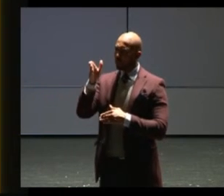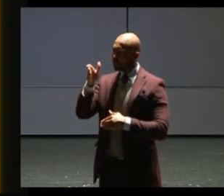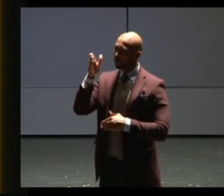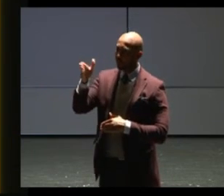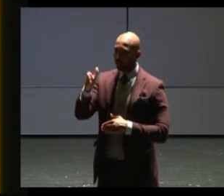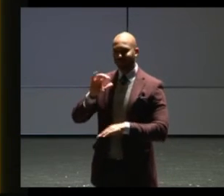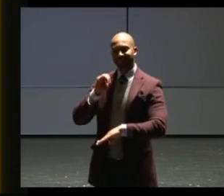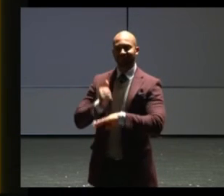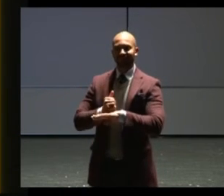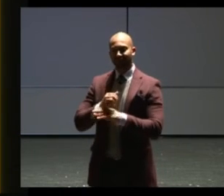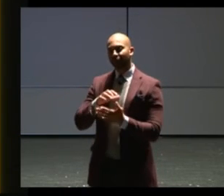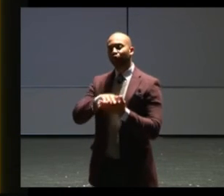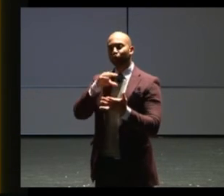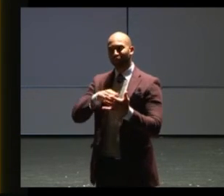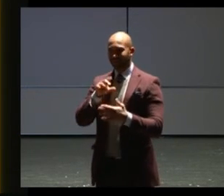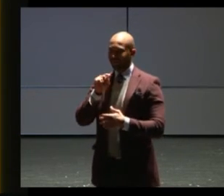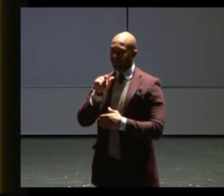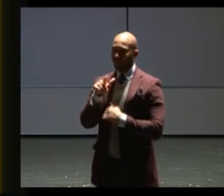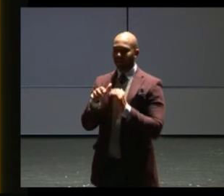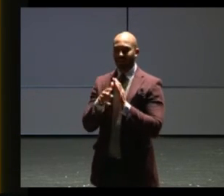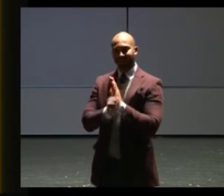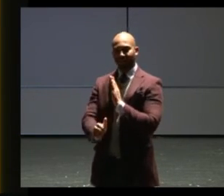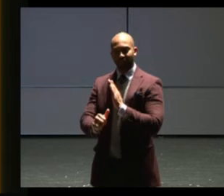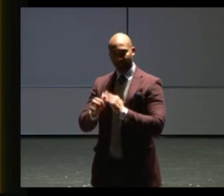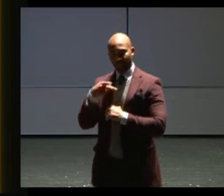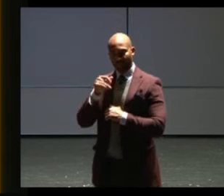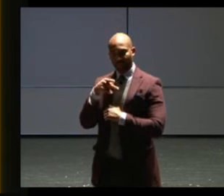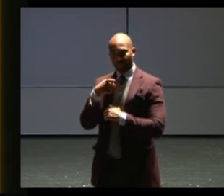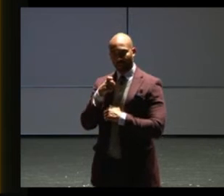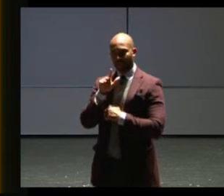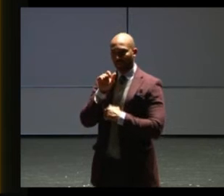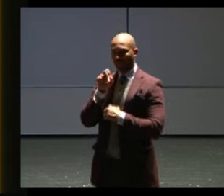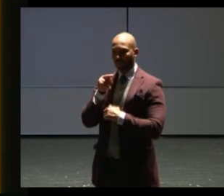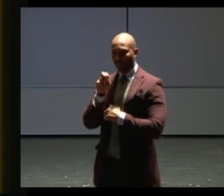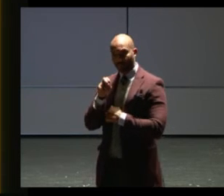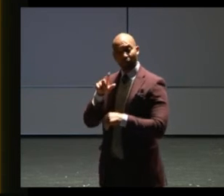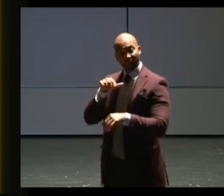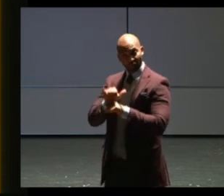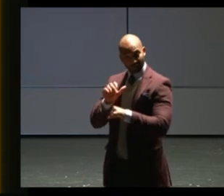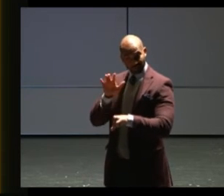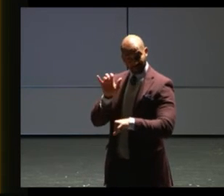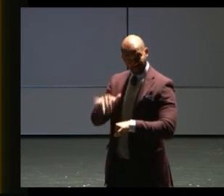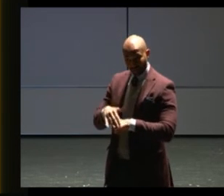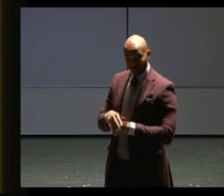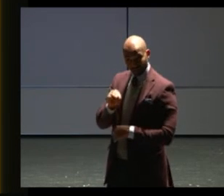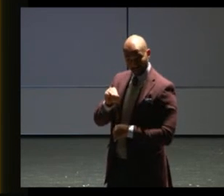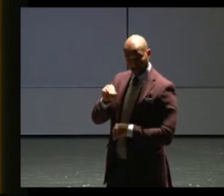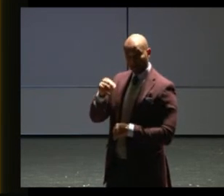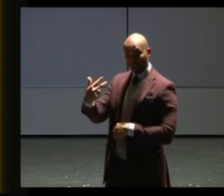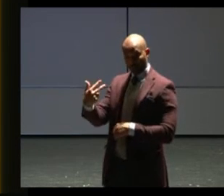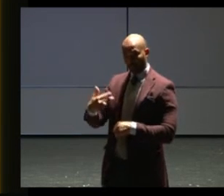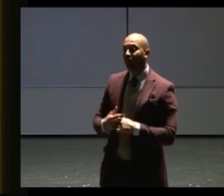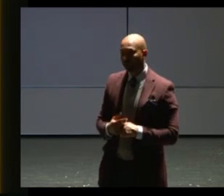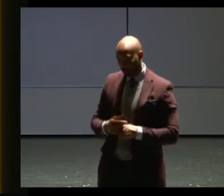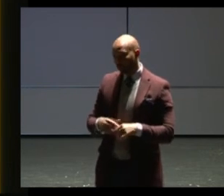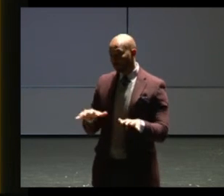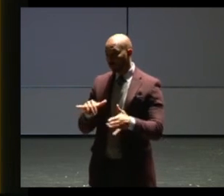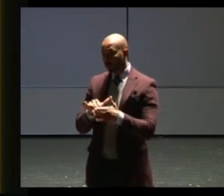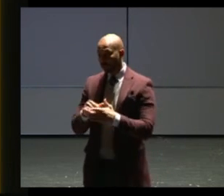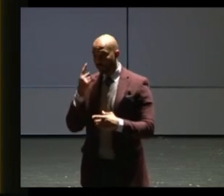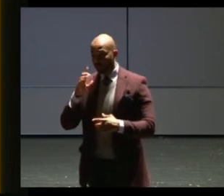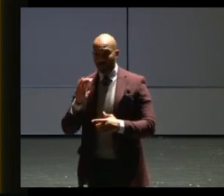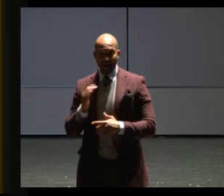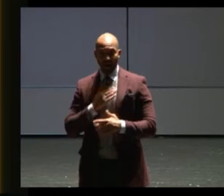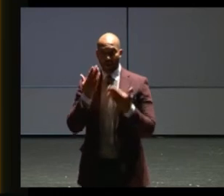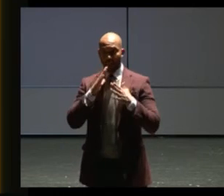pipeline. We have been working for the better part of 2 years on M-Cubed, and yesterday we had our public launch, and at the same